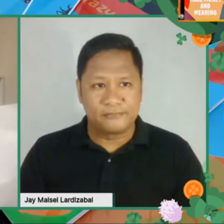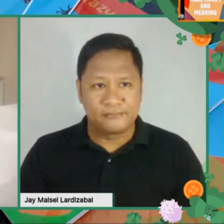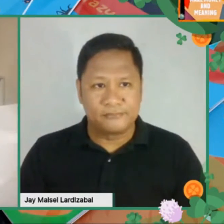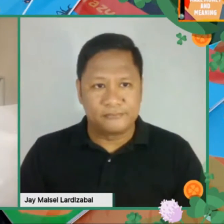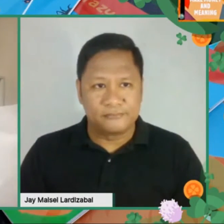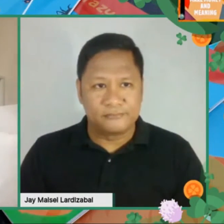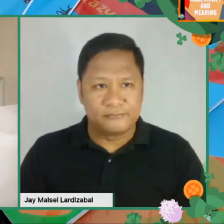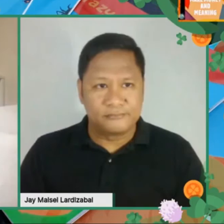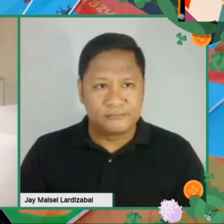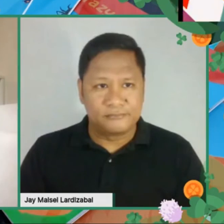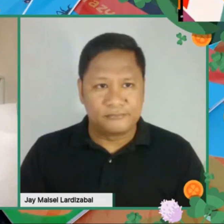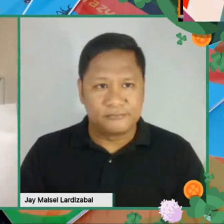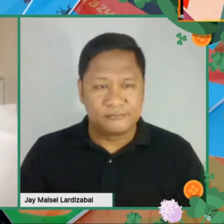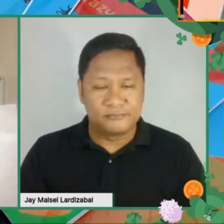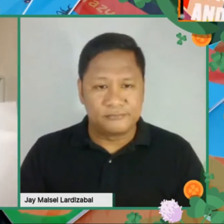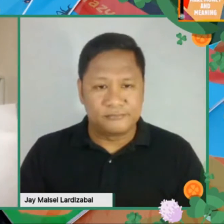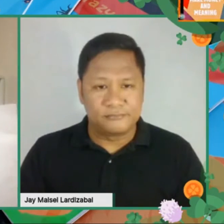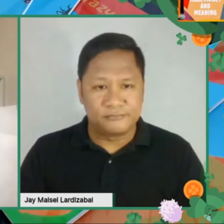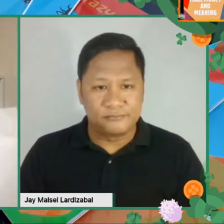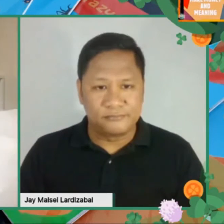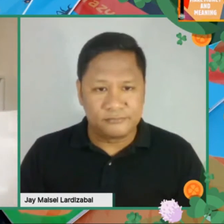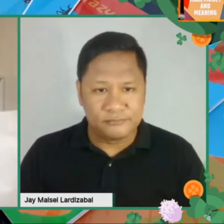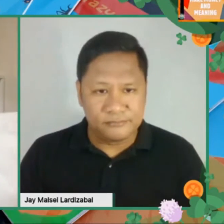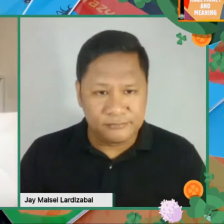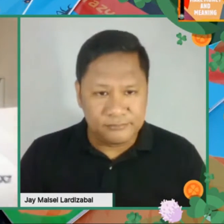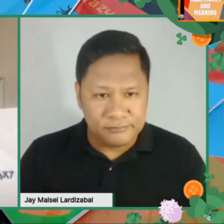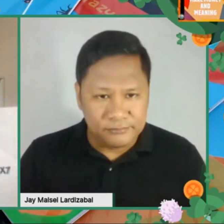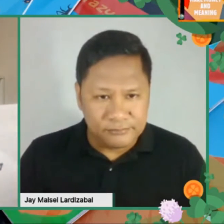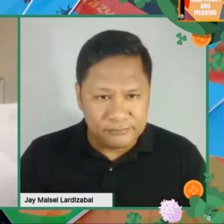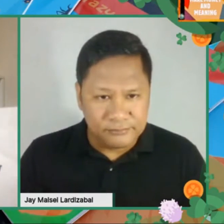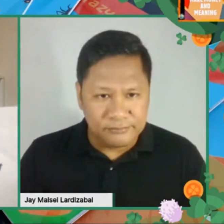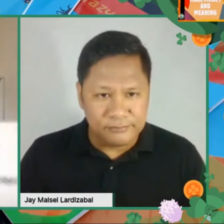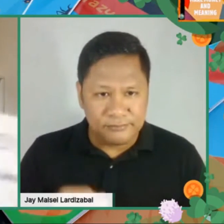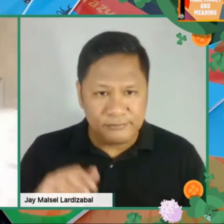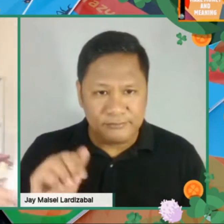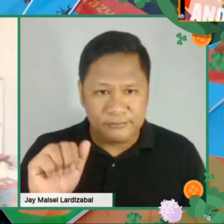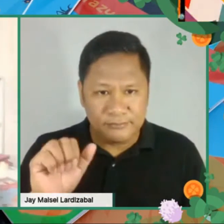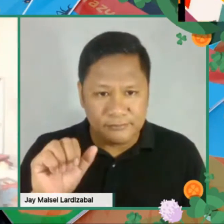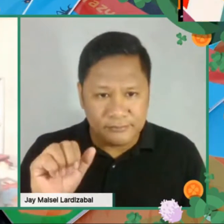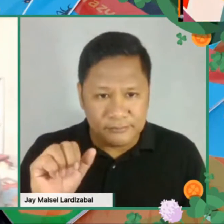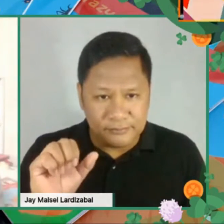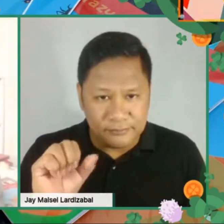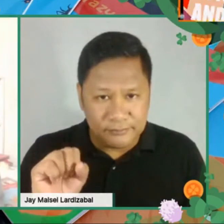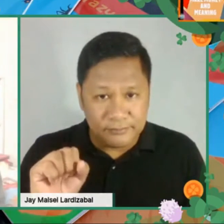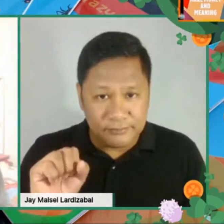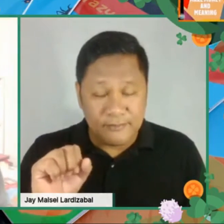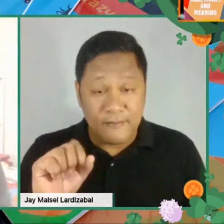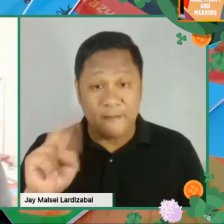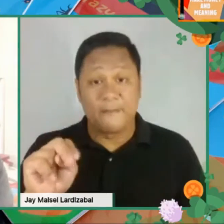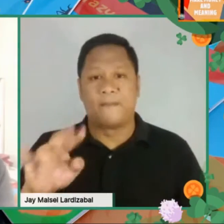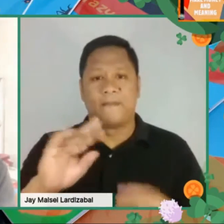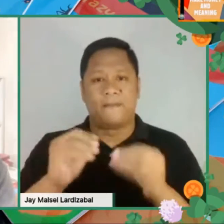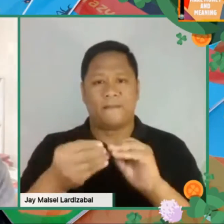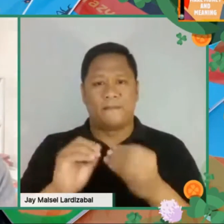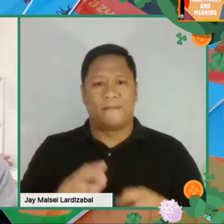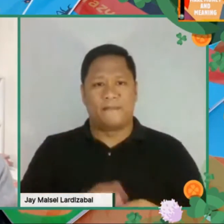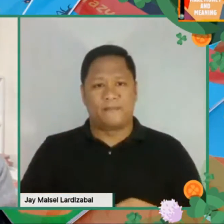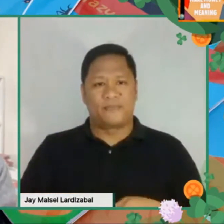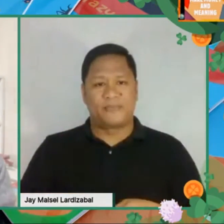yung yung link. ASIN number. But Yes, anyway, yes. they can